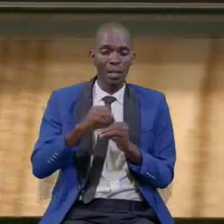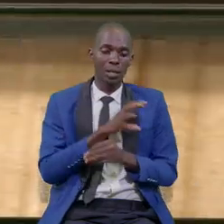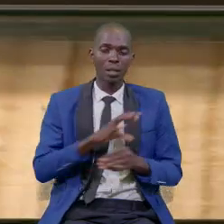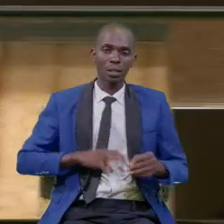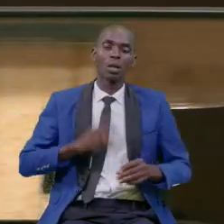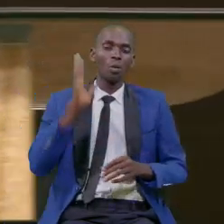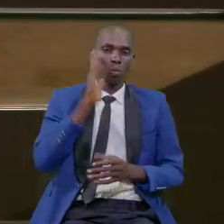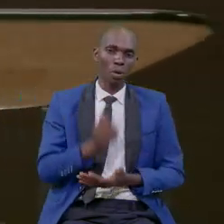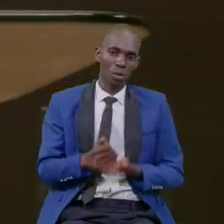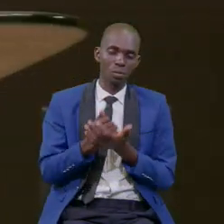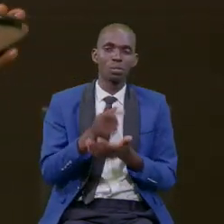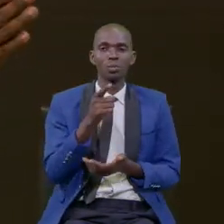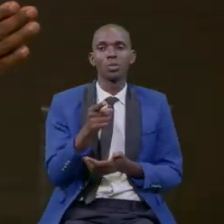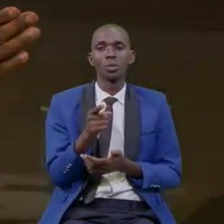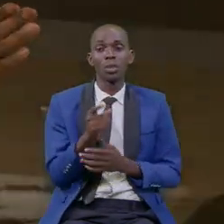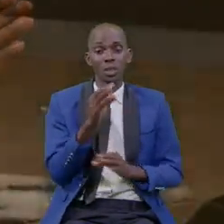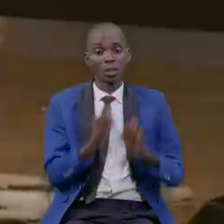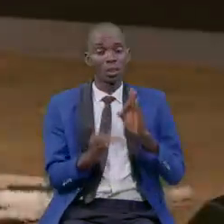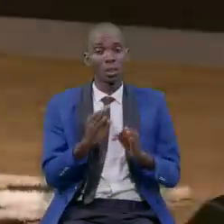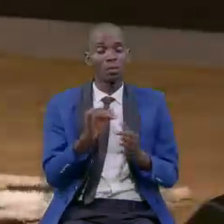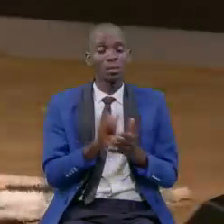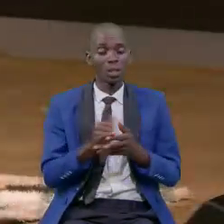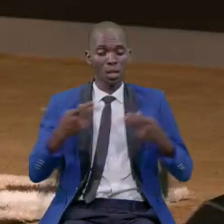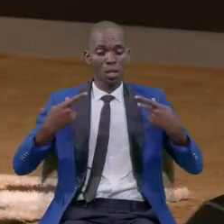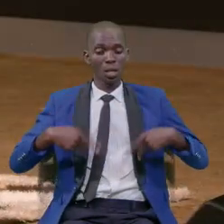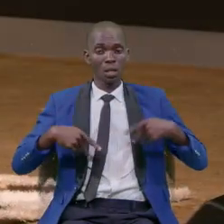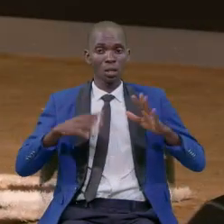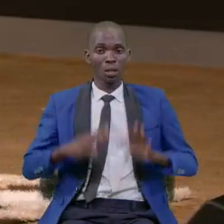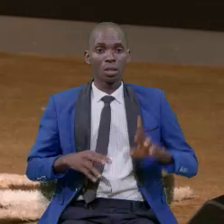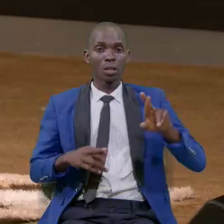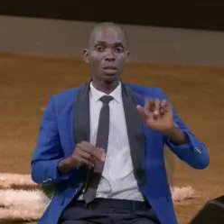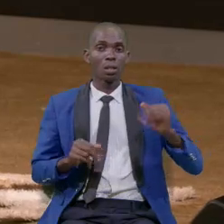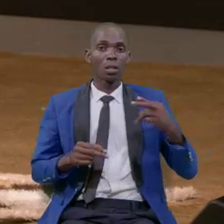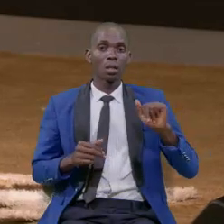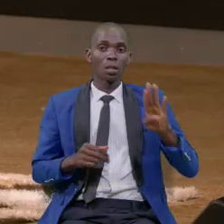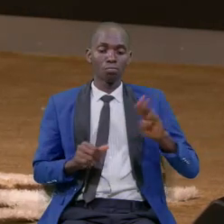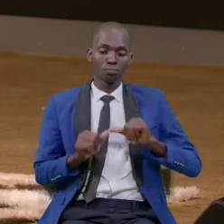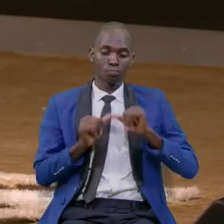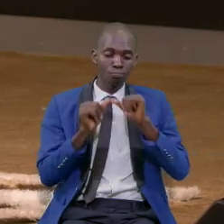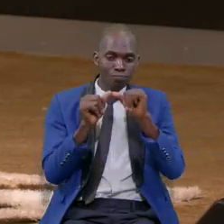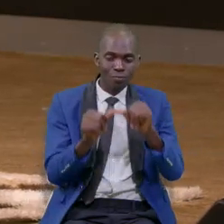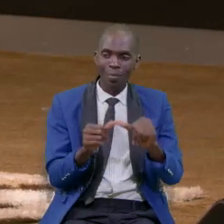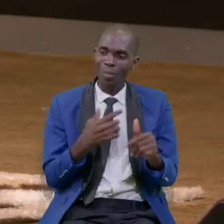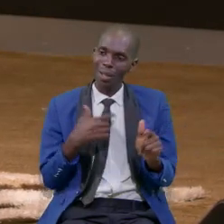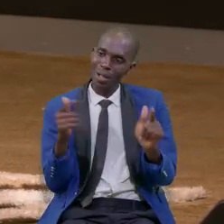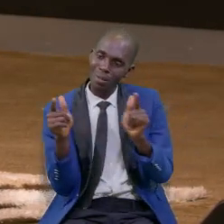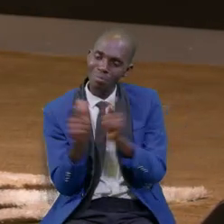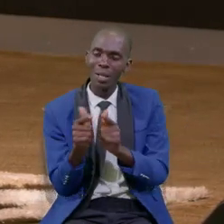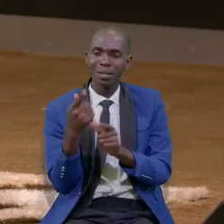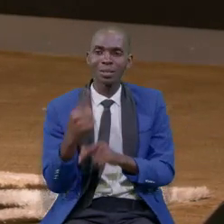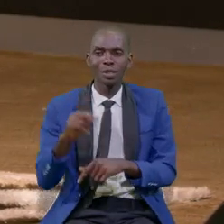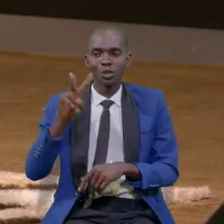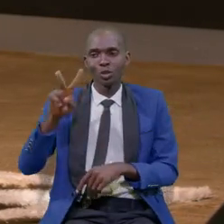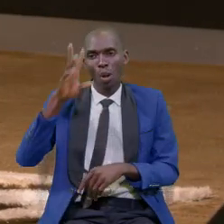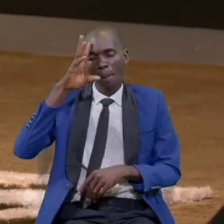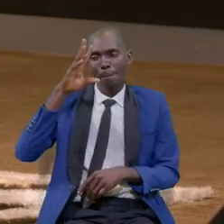harlot Rahab still continued and came to them upon the roof